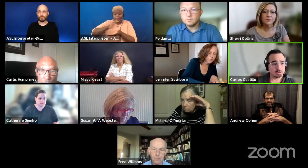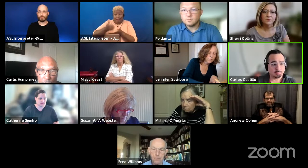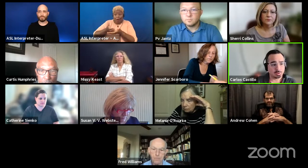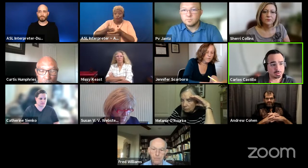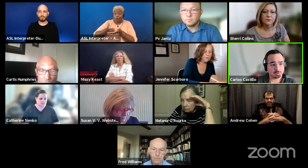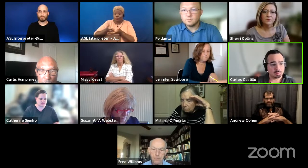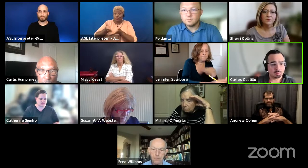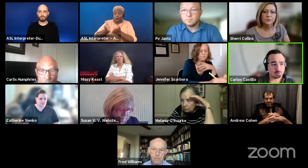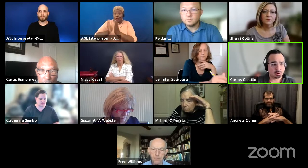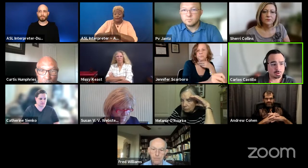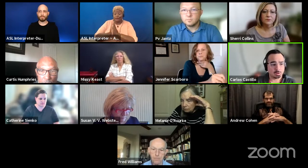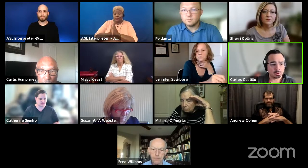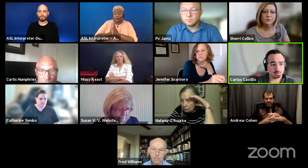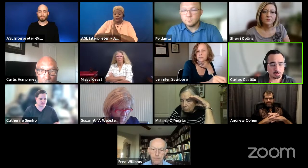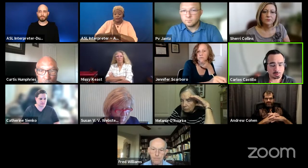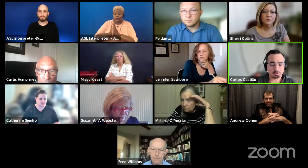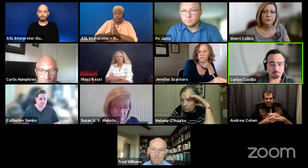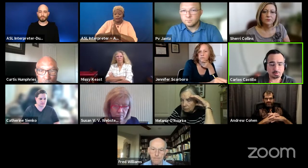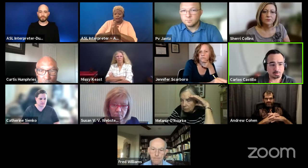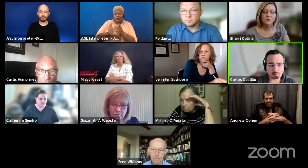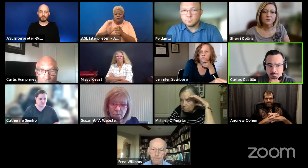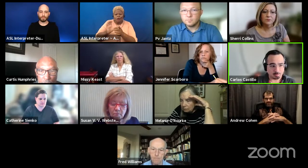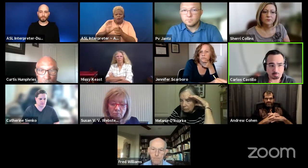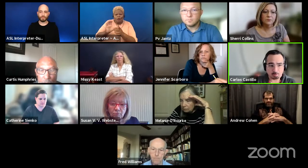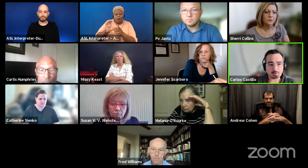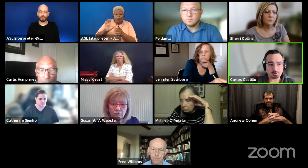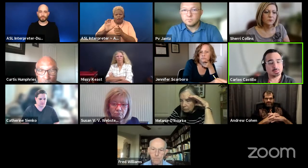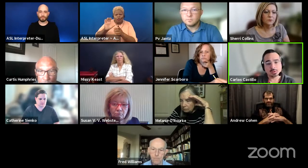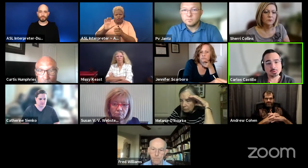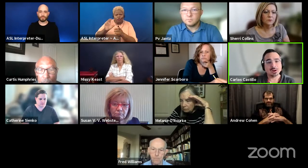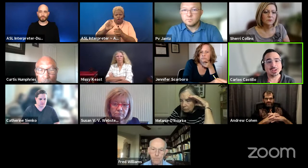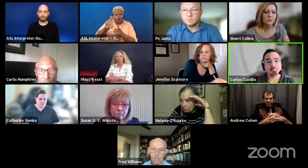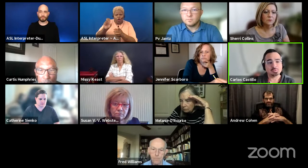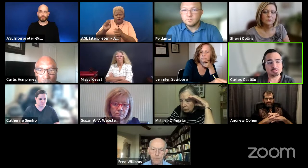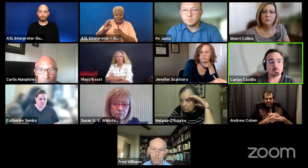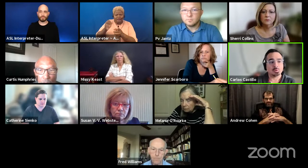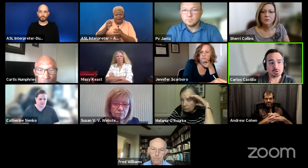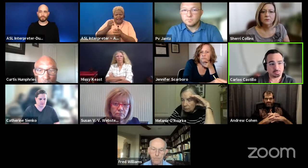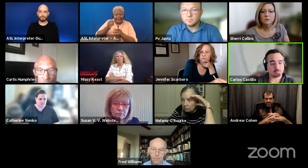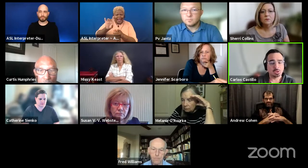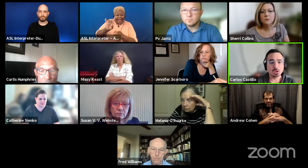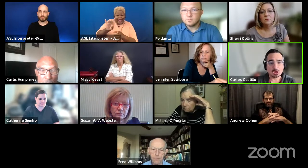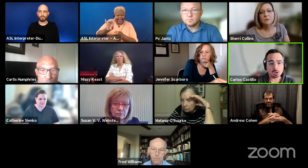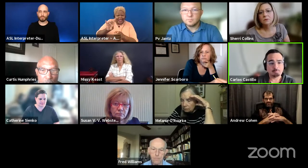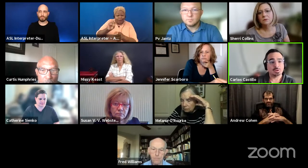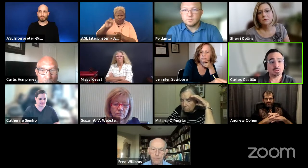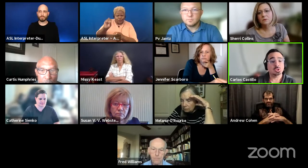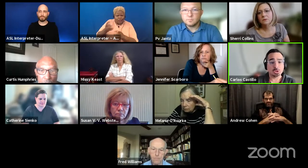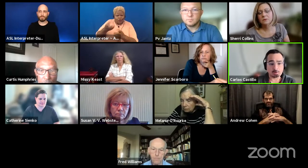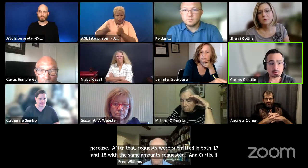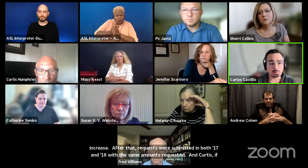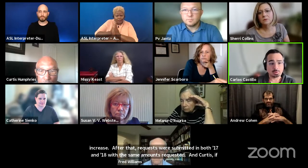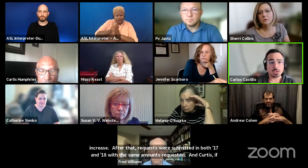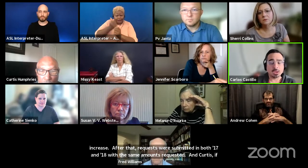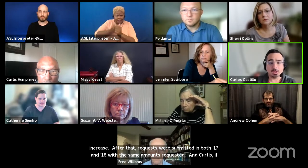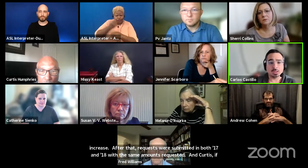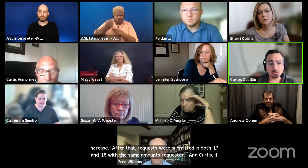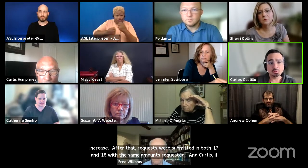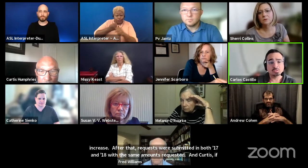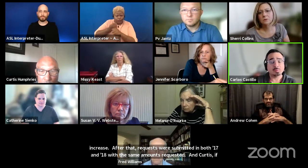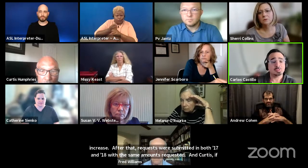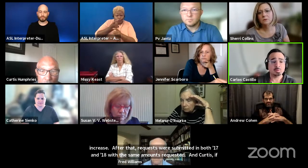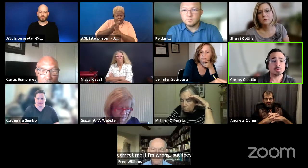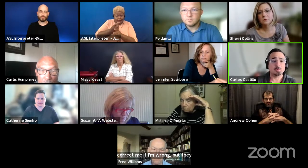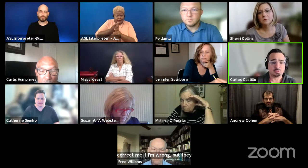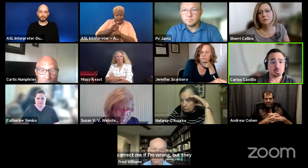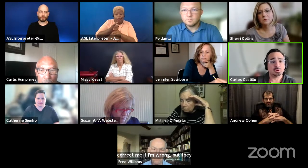requested. And Curtis, if you correct me if I'm wrong, but they were 8% requests for each year. Okay, and